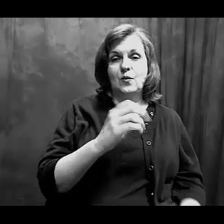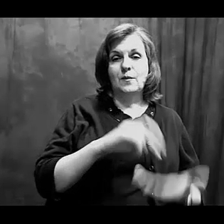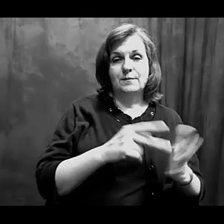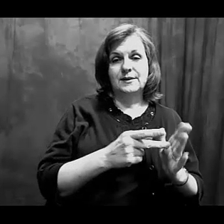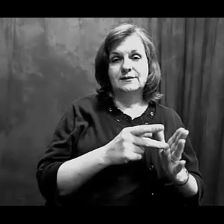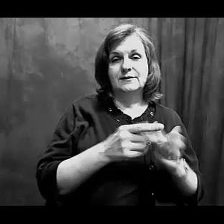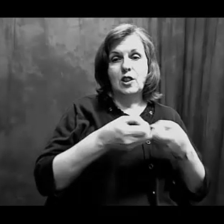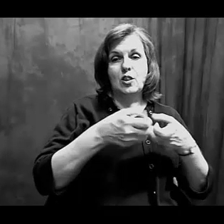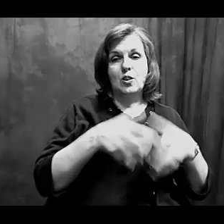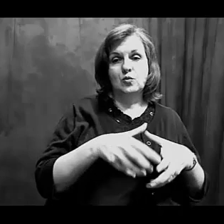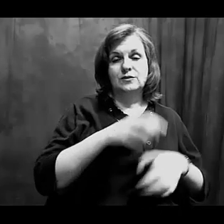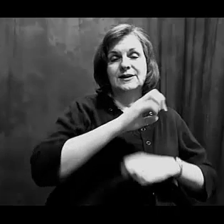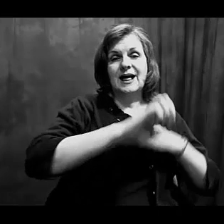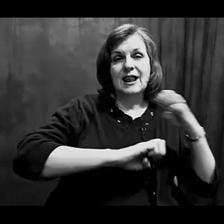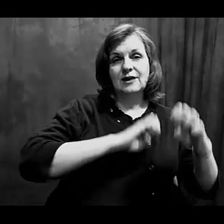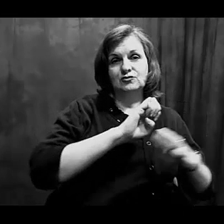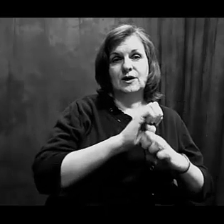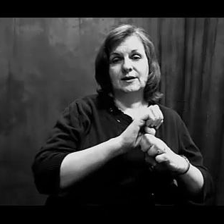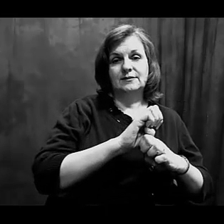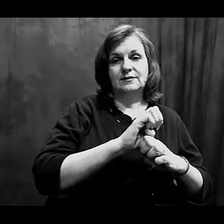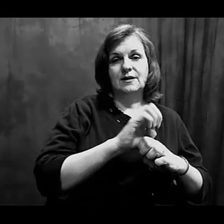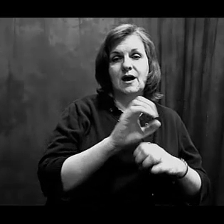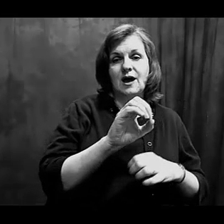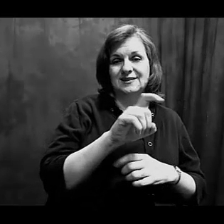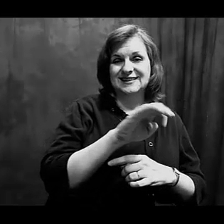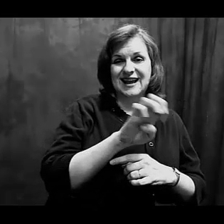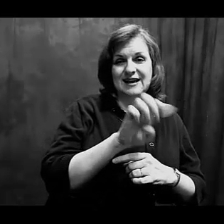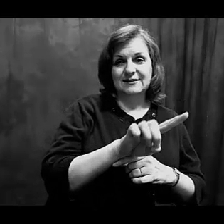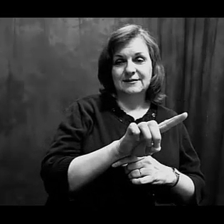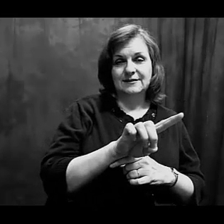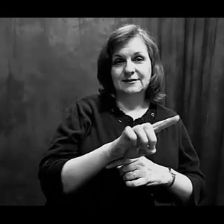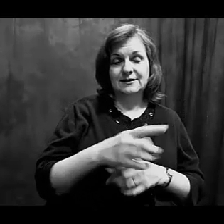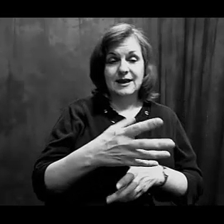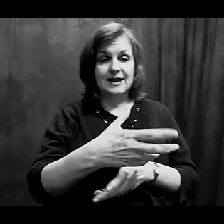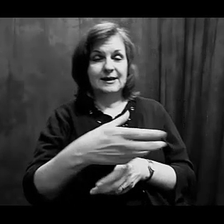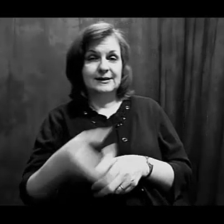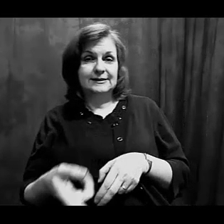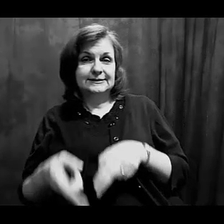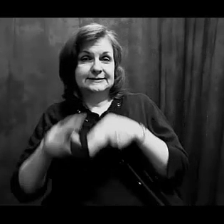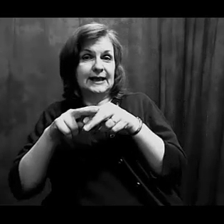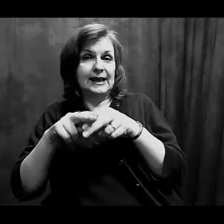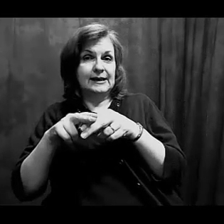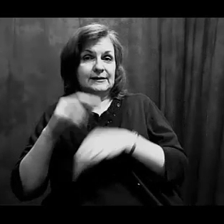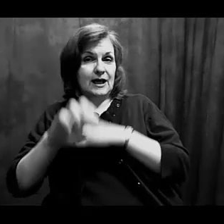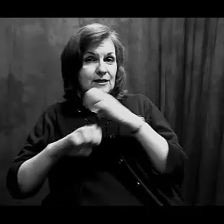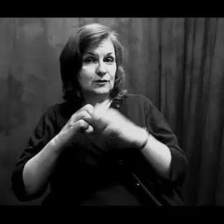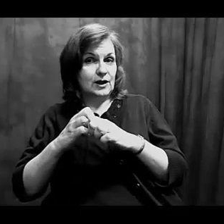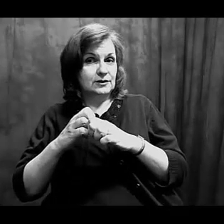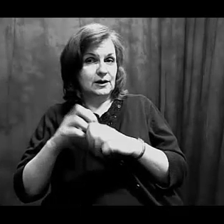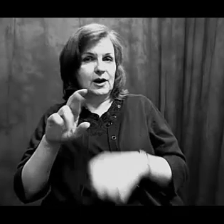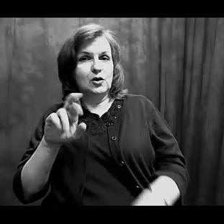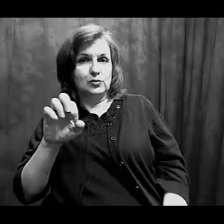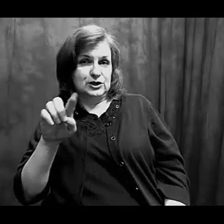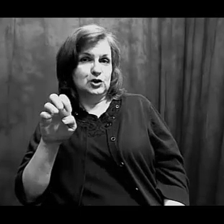Lose electrons oxidized. Gain electrons